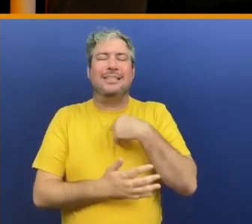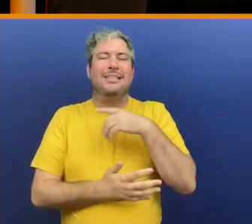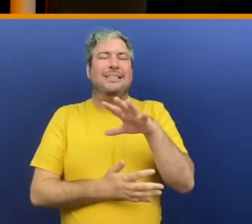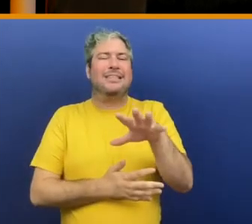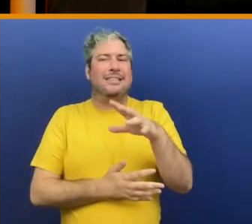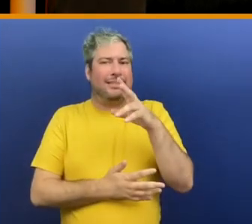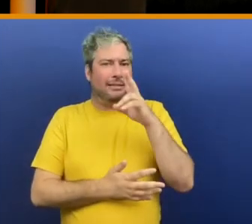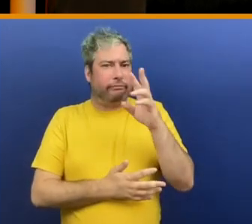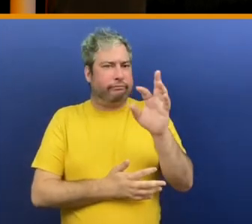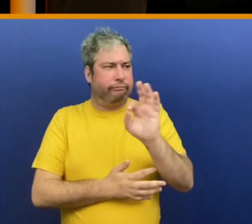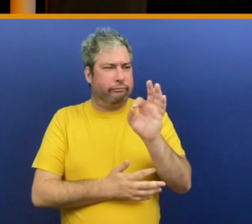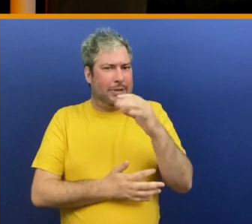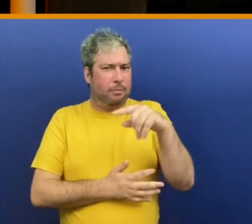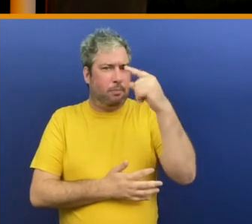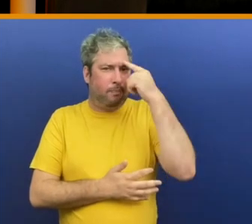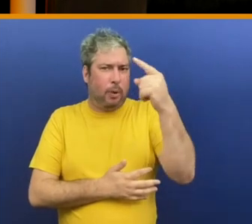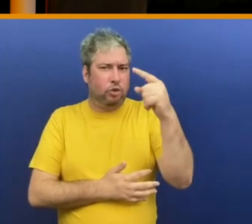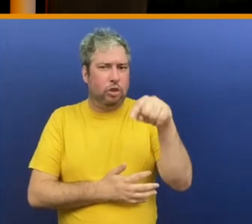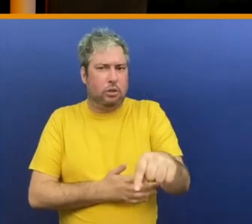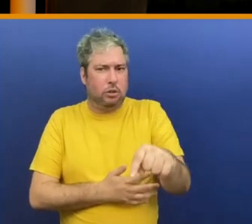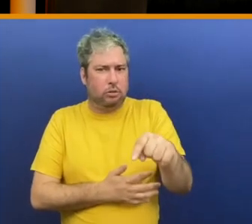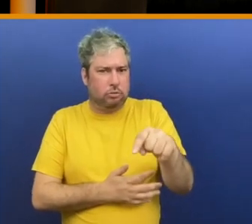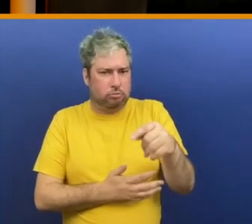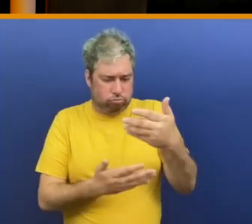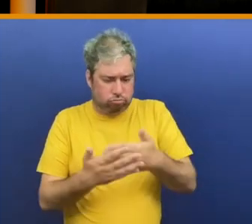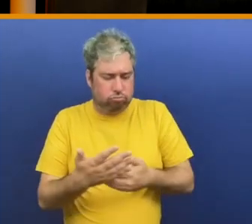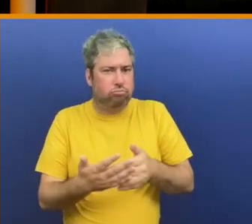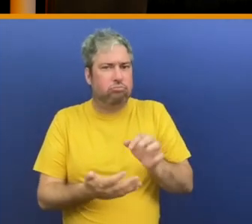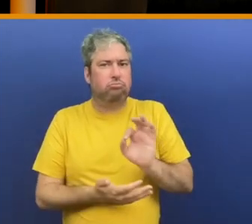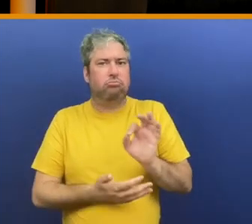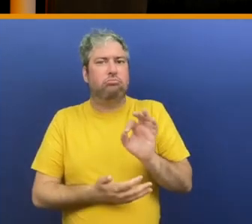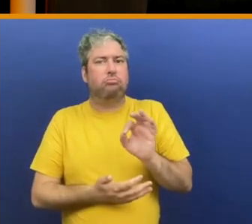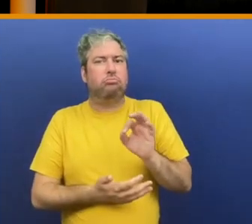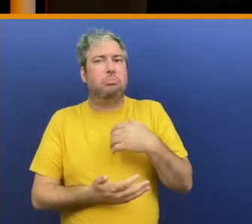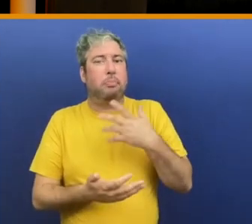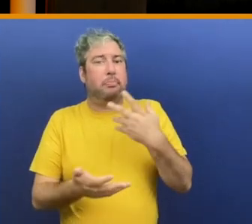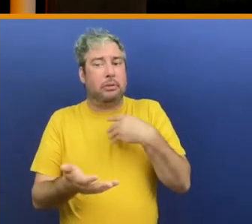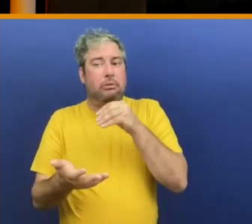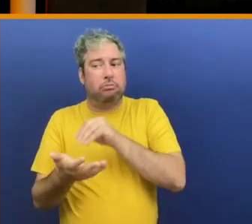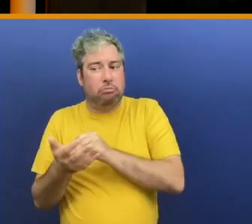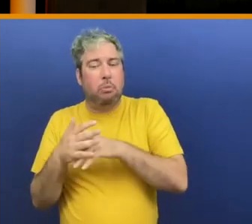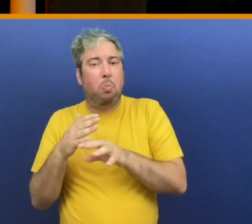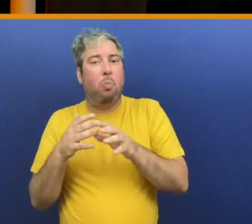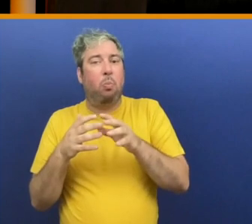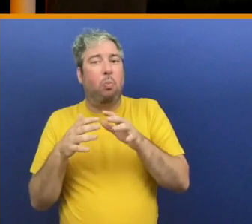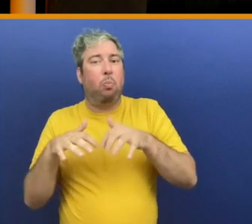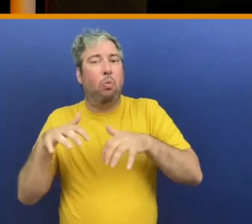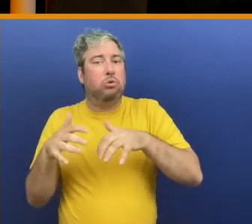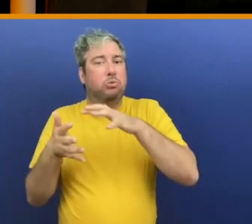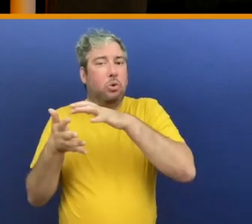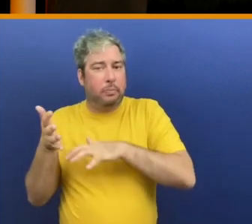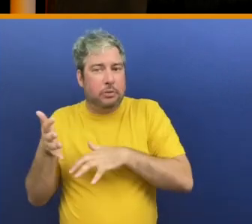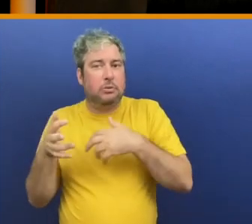And I did paste into a Word document and do a search on Parliament and nothing came up. So maybe it's just accidentally not in